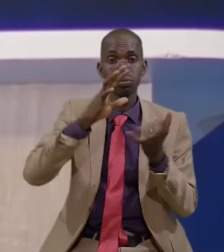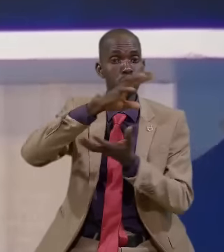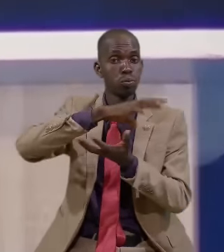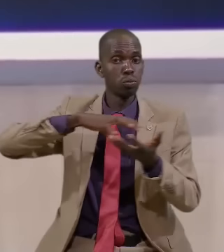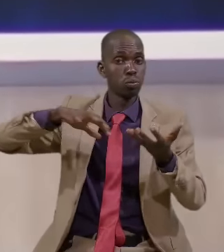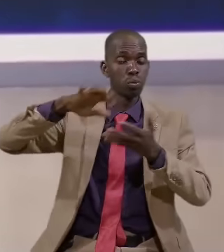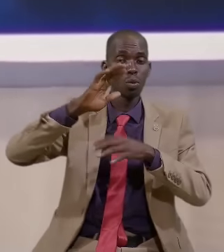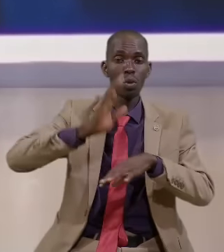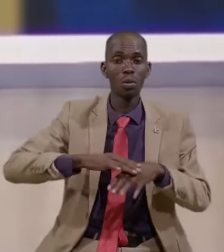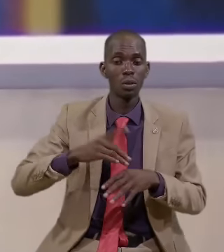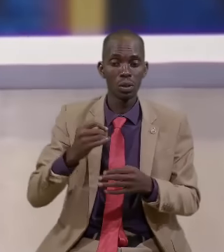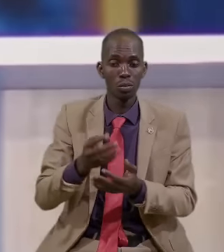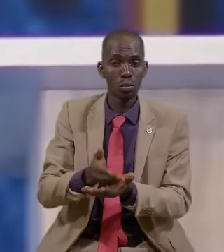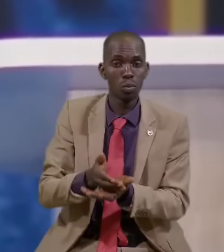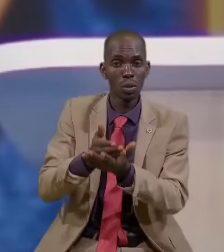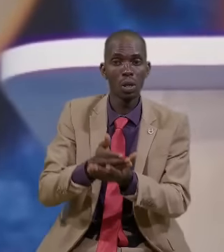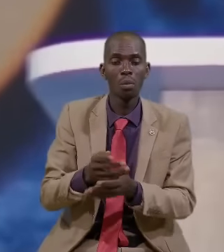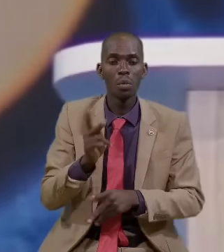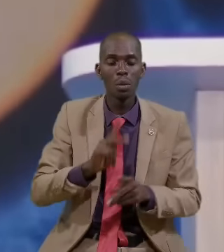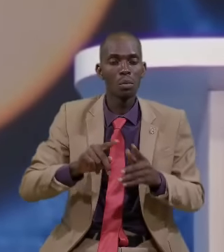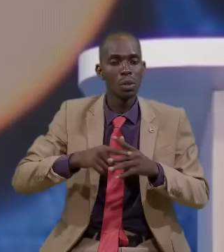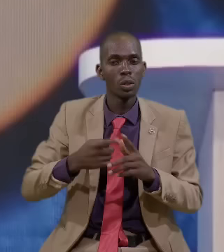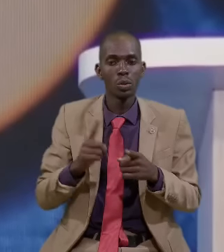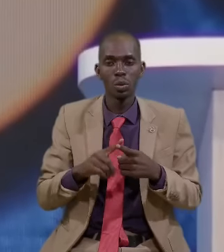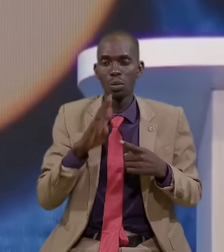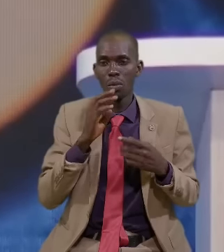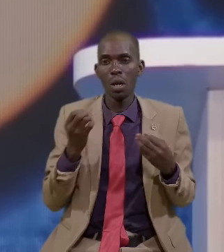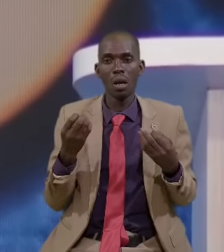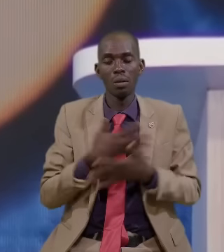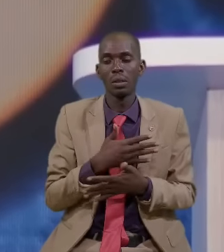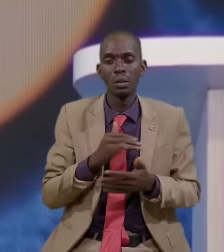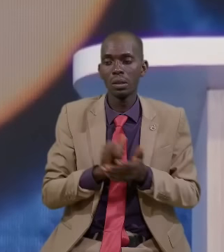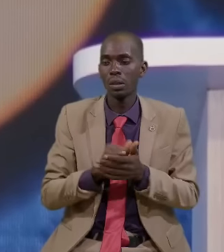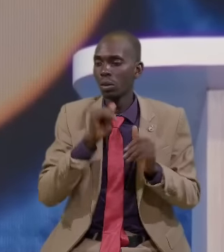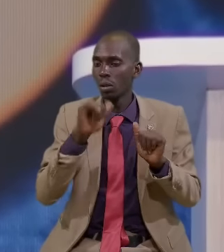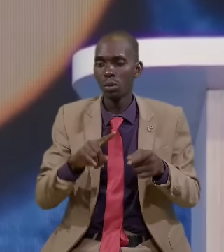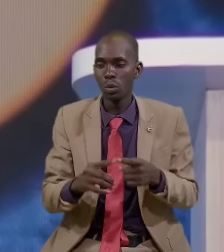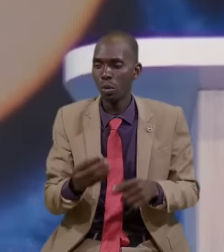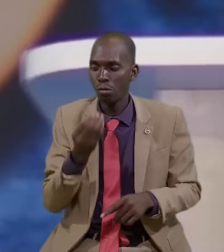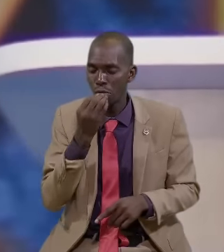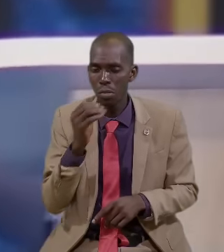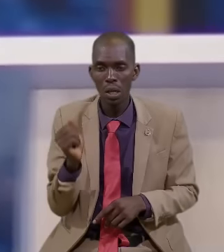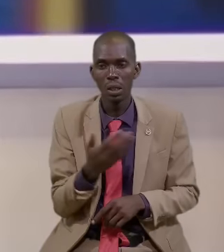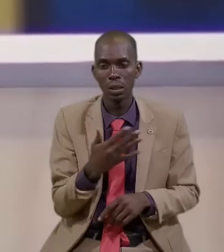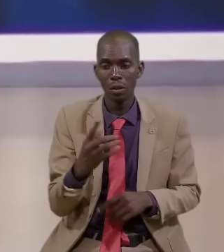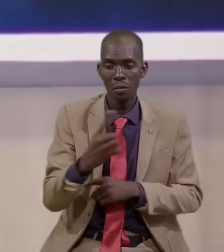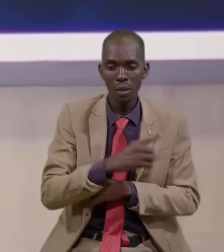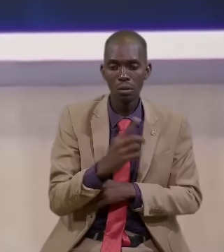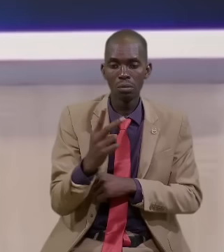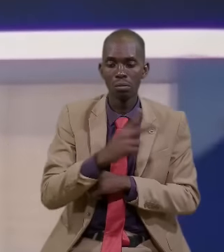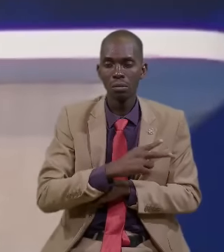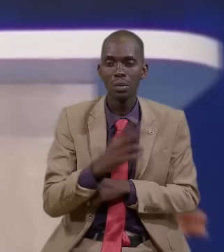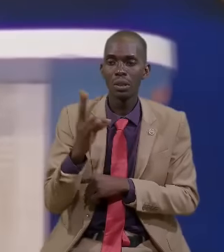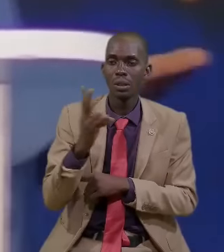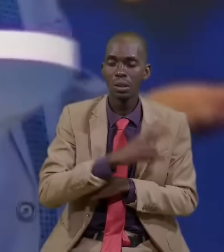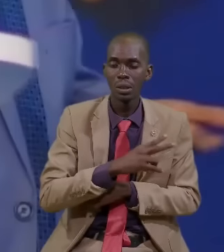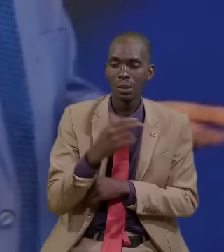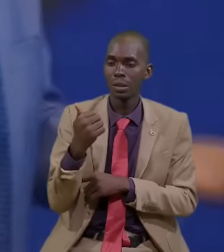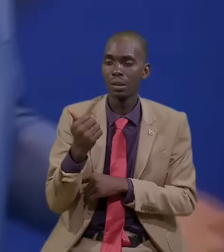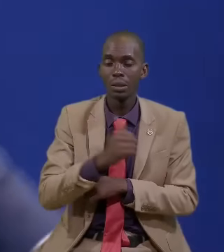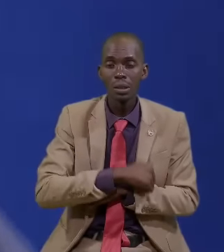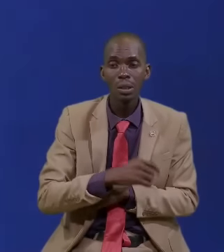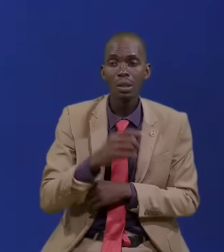so afraid, fearful, that they couldn't eat anything. First day, second day, seventh day, tenth day,